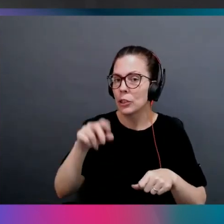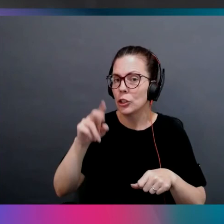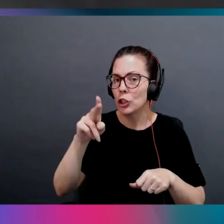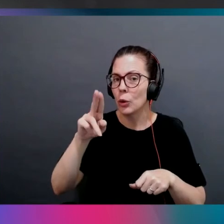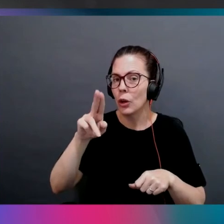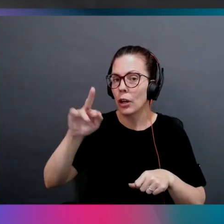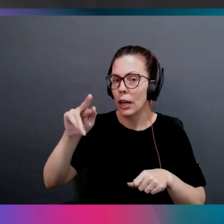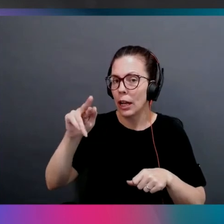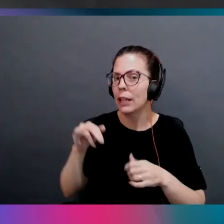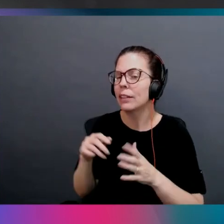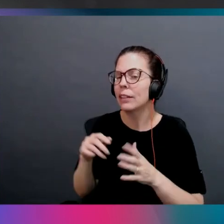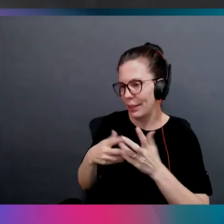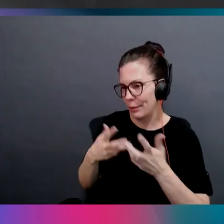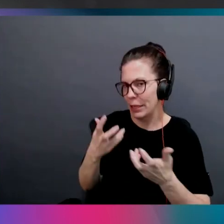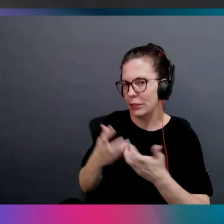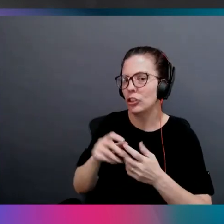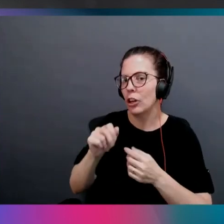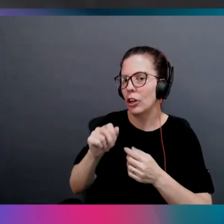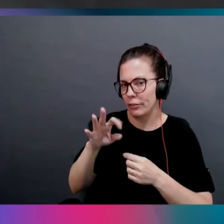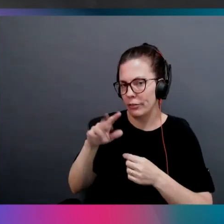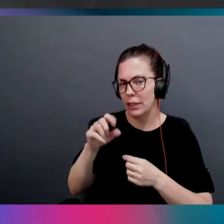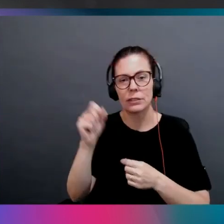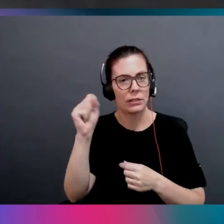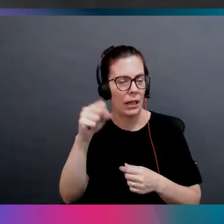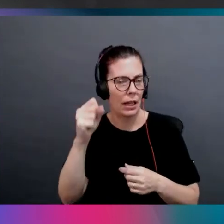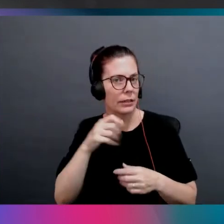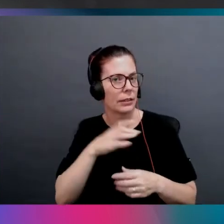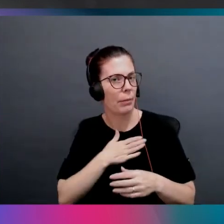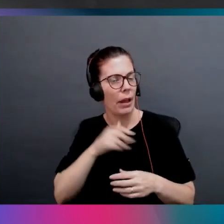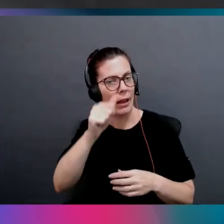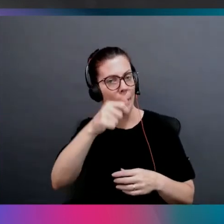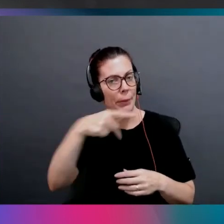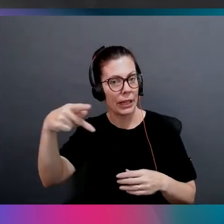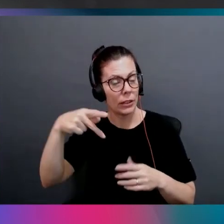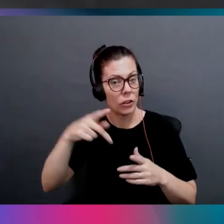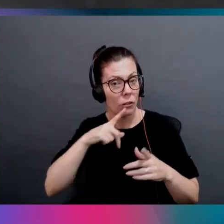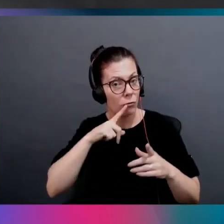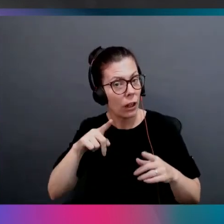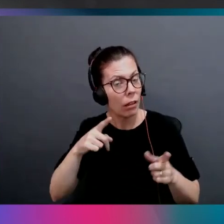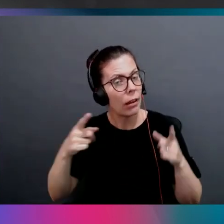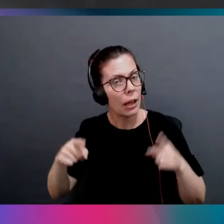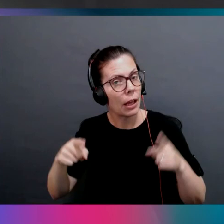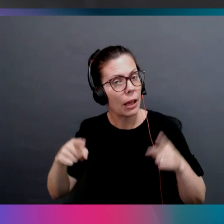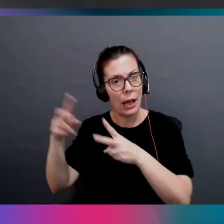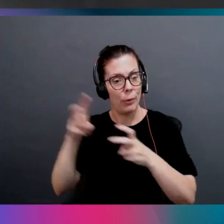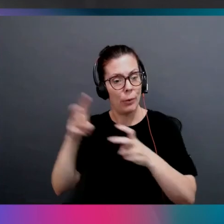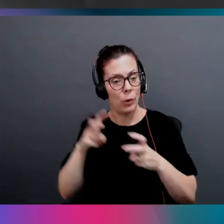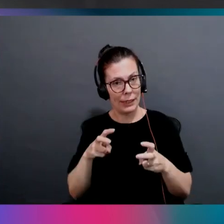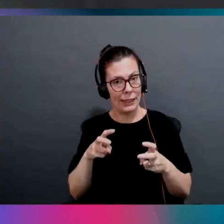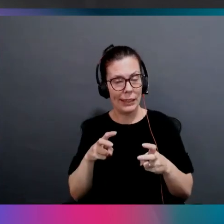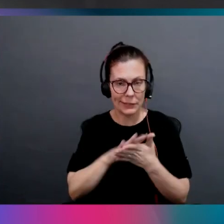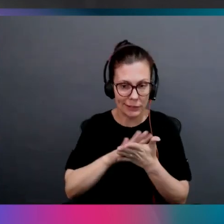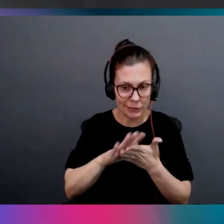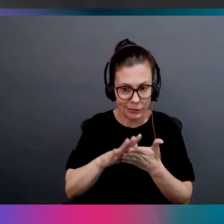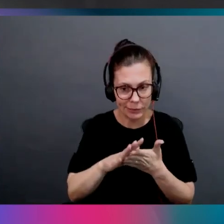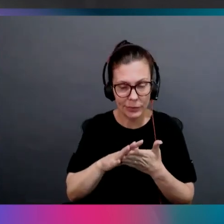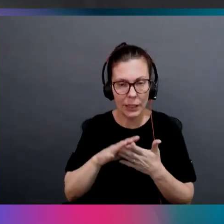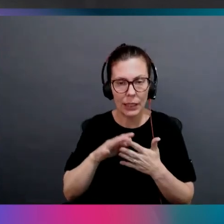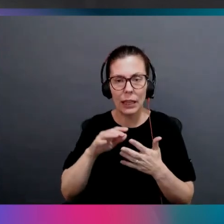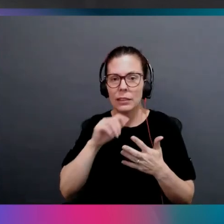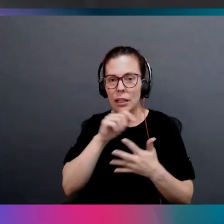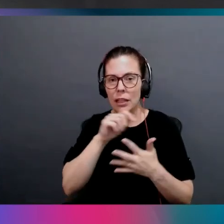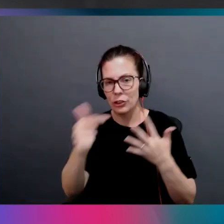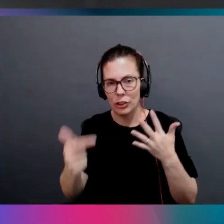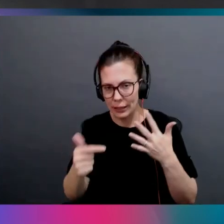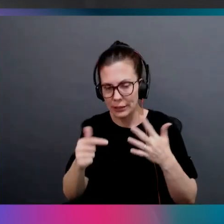can pull it back in? Because my application, when it really happens, I'm gonna have to pull that thing in, deserialize it, and make it available, open it up,